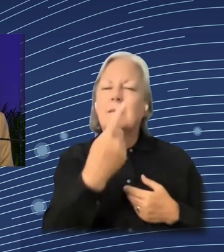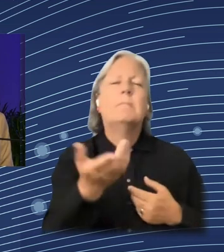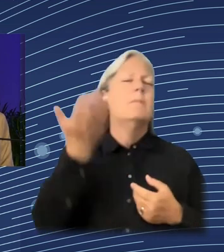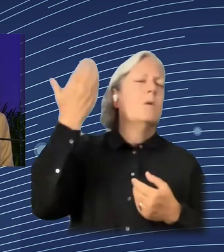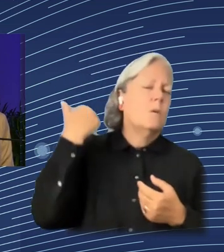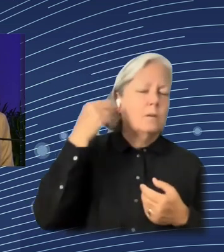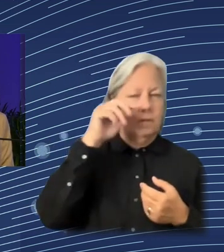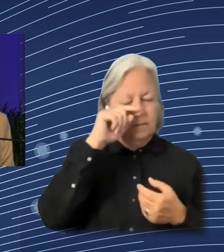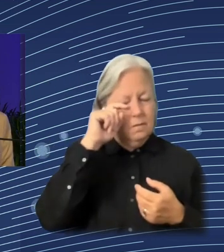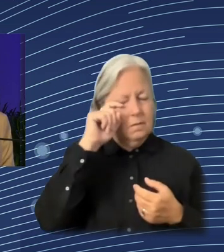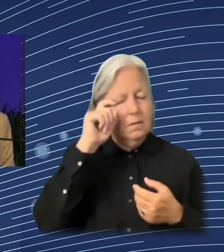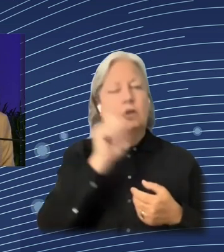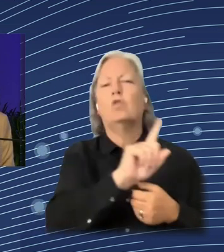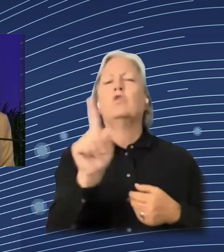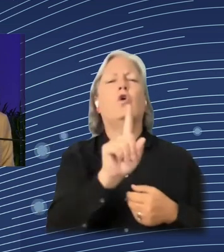further need for